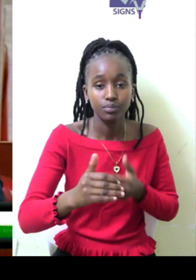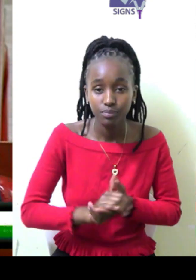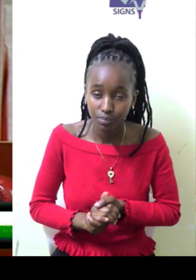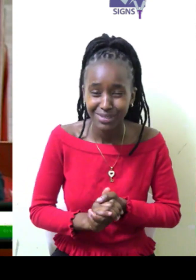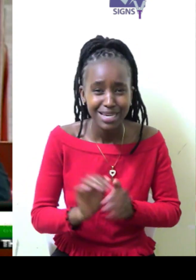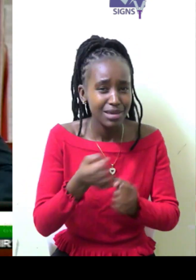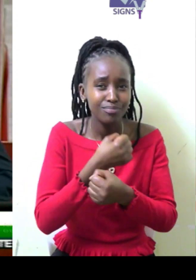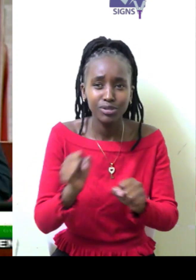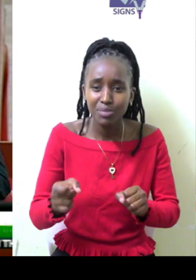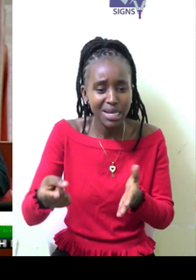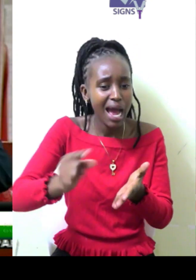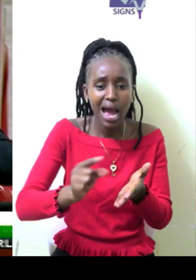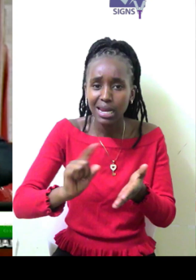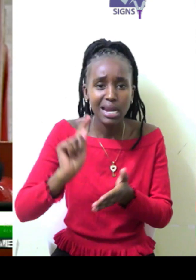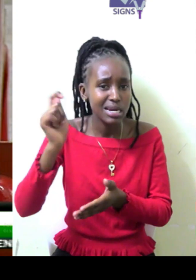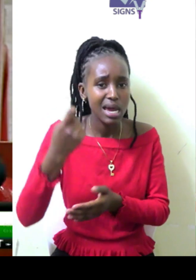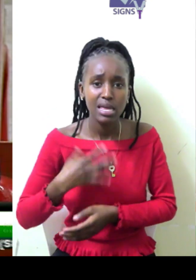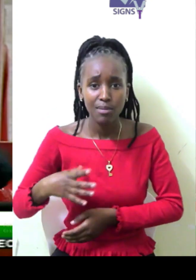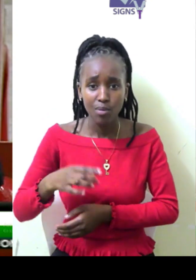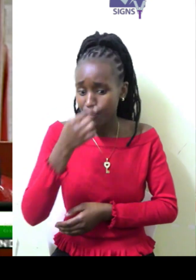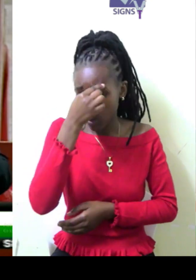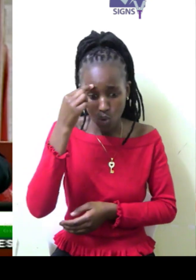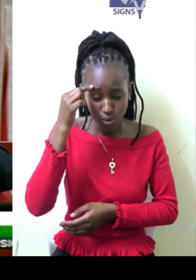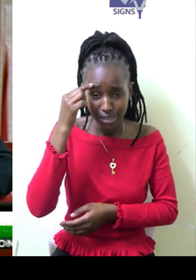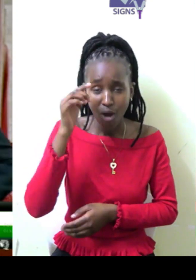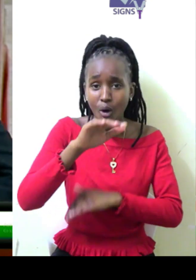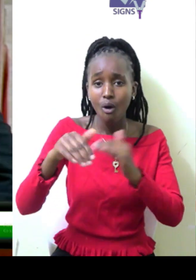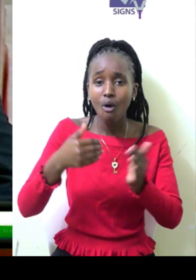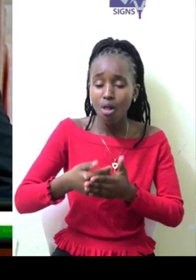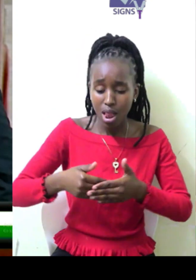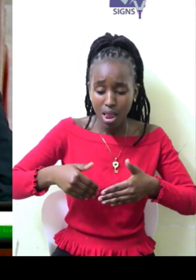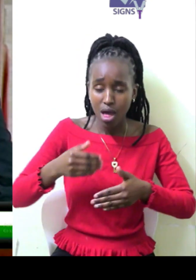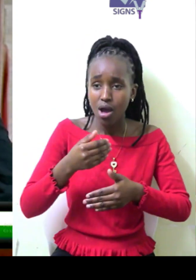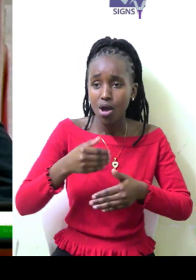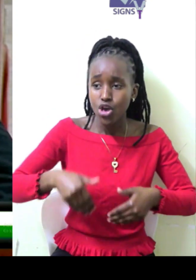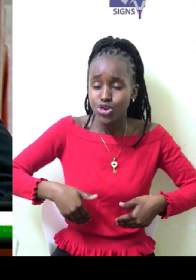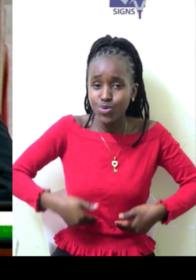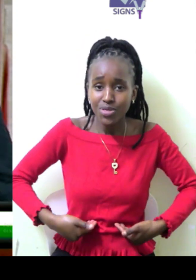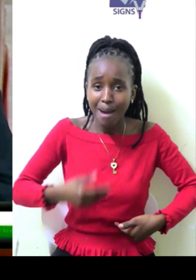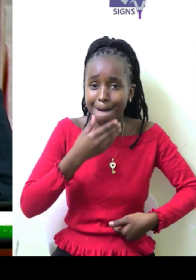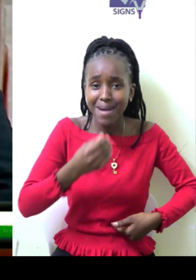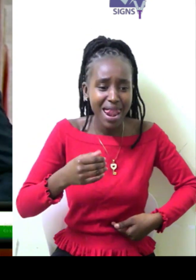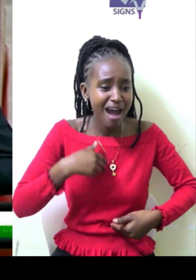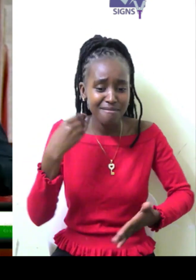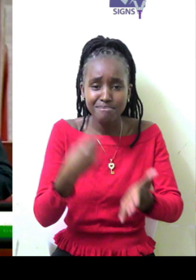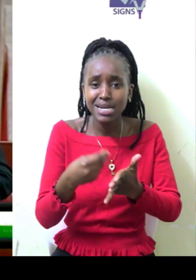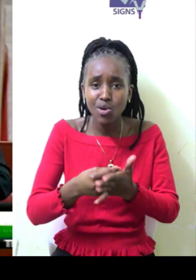hapa nchini, kwa sababu wavulana hawana pesa ya kuoa, hawachip.